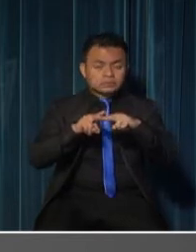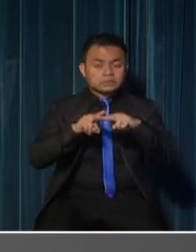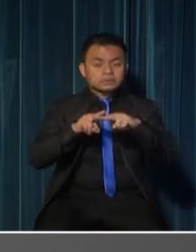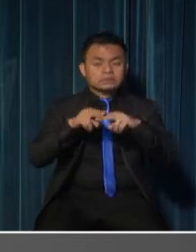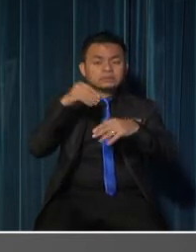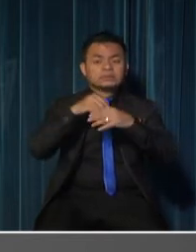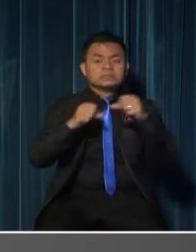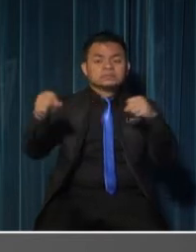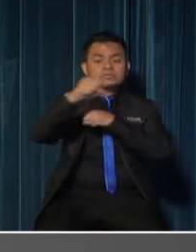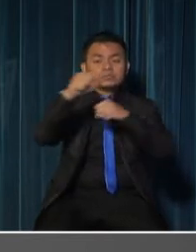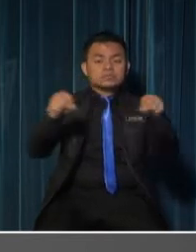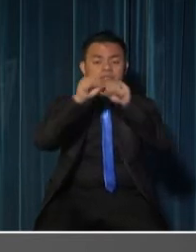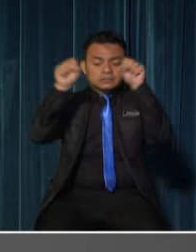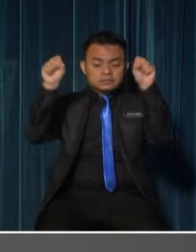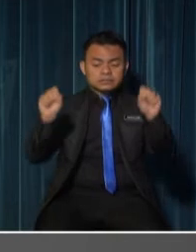system?